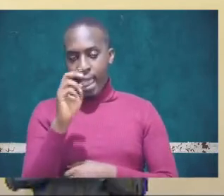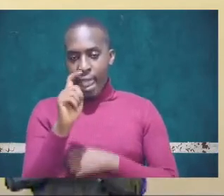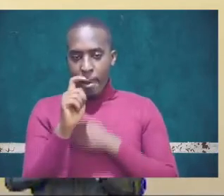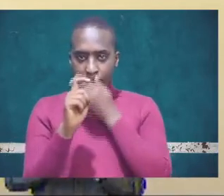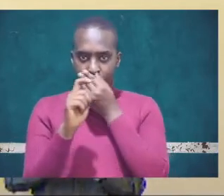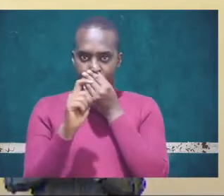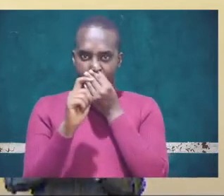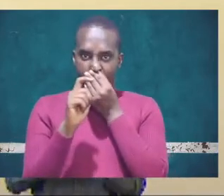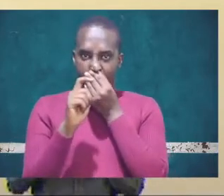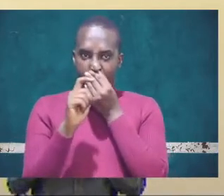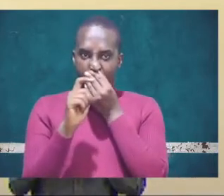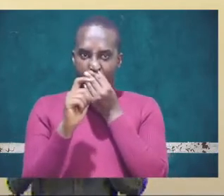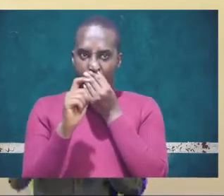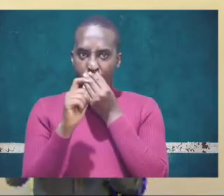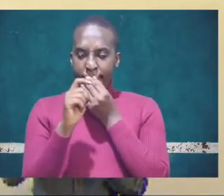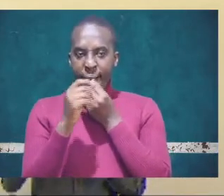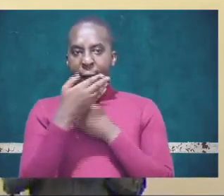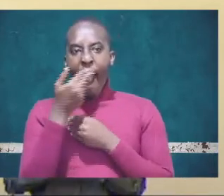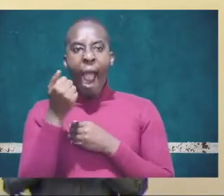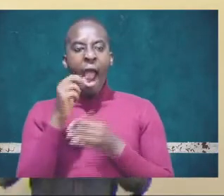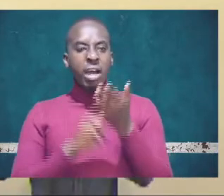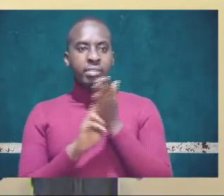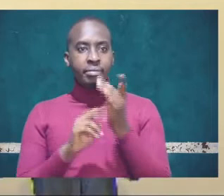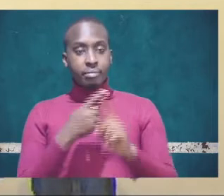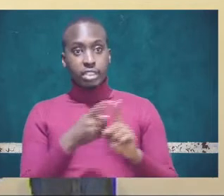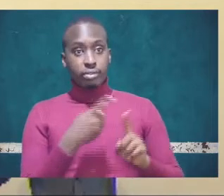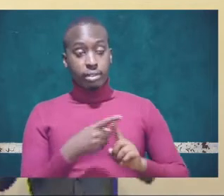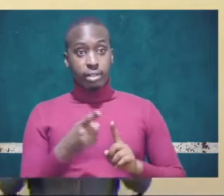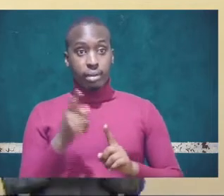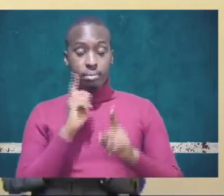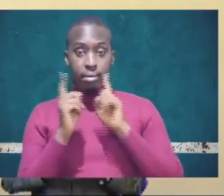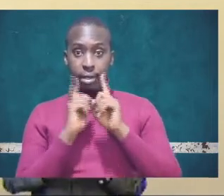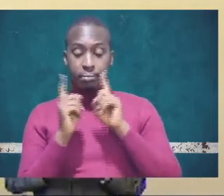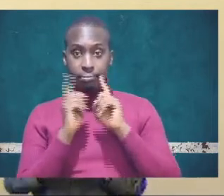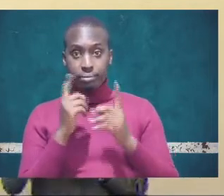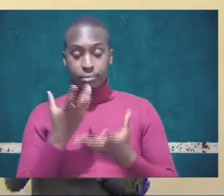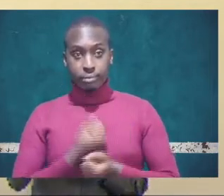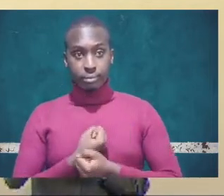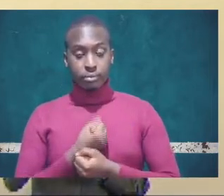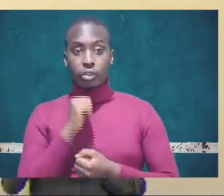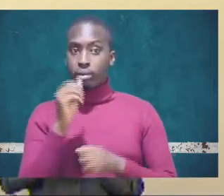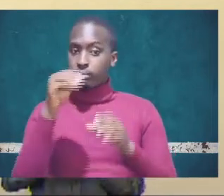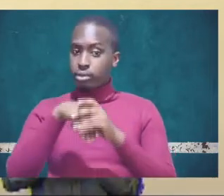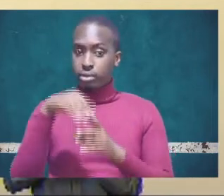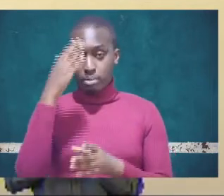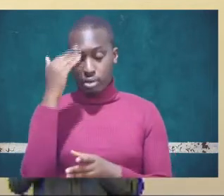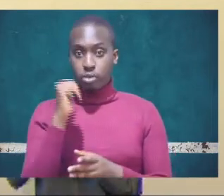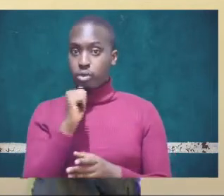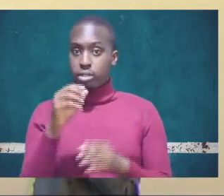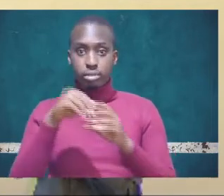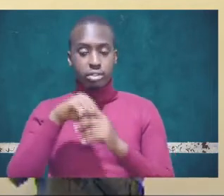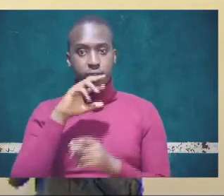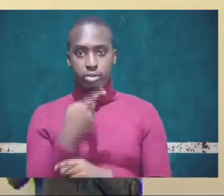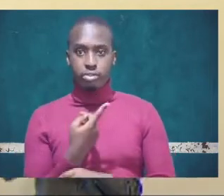We have 4 here. I better use the different colors. We have 4 here. We don't put it because it's not in the set of